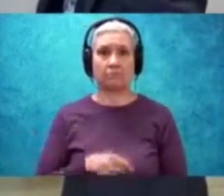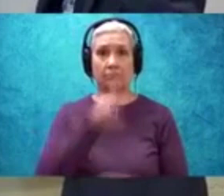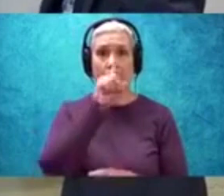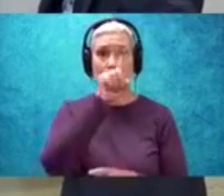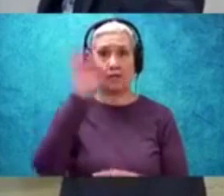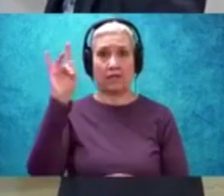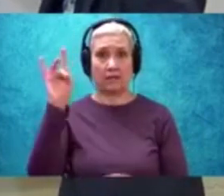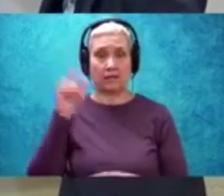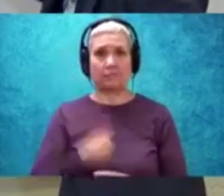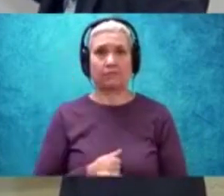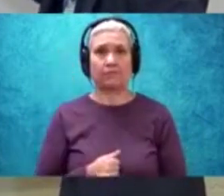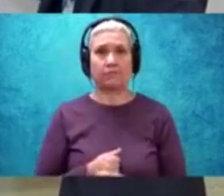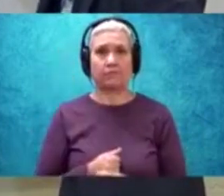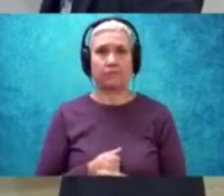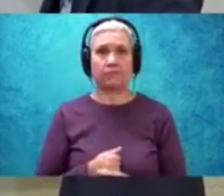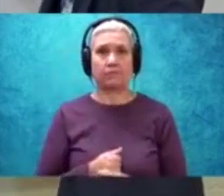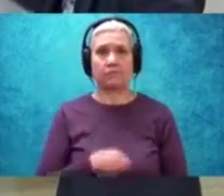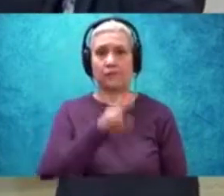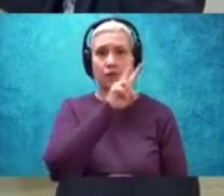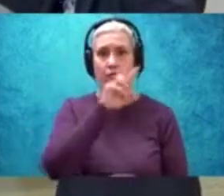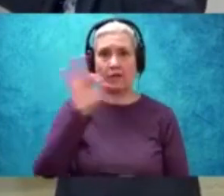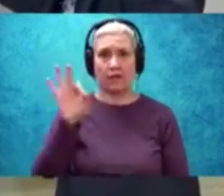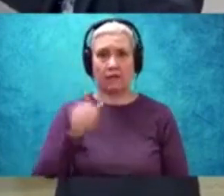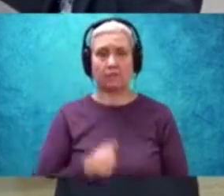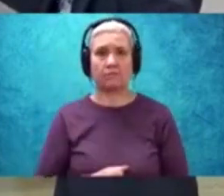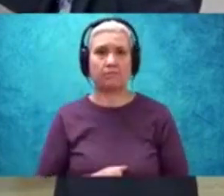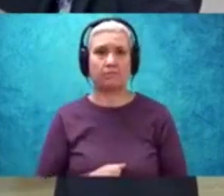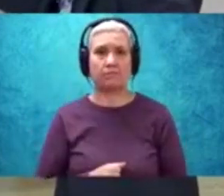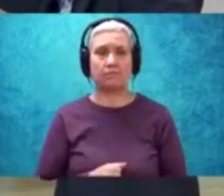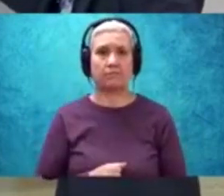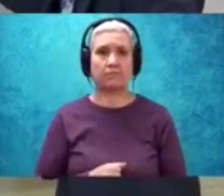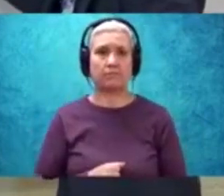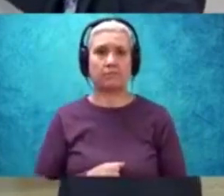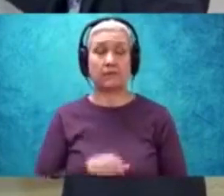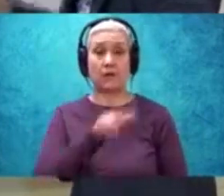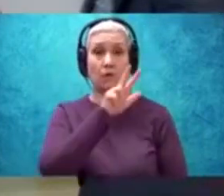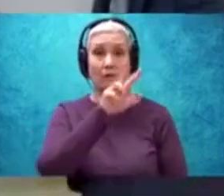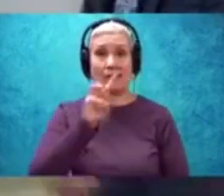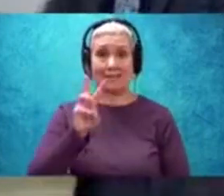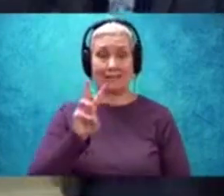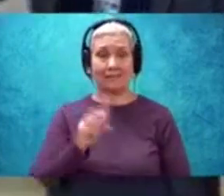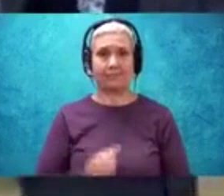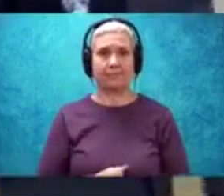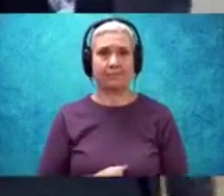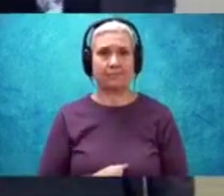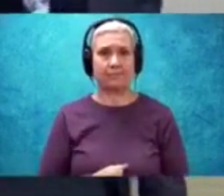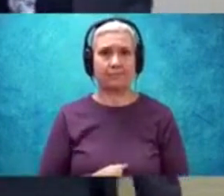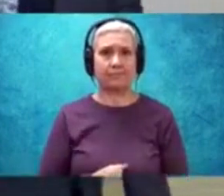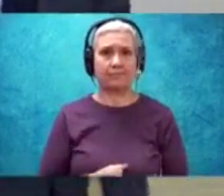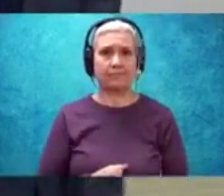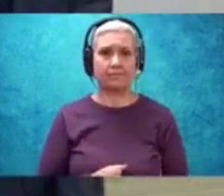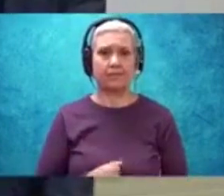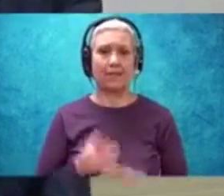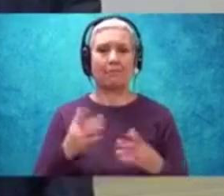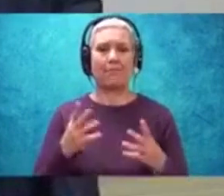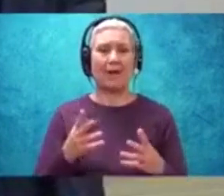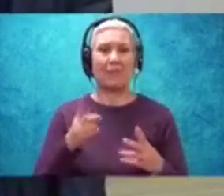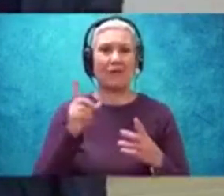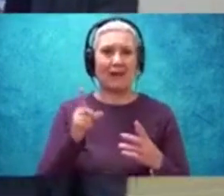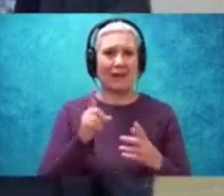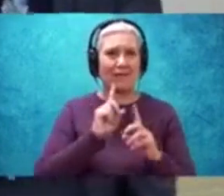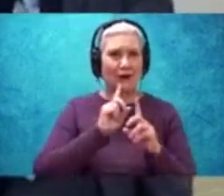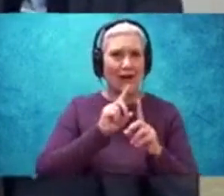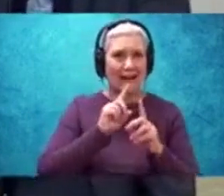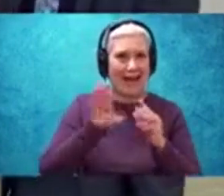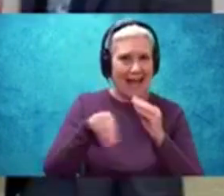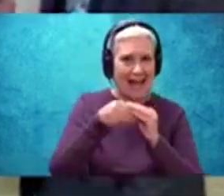1 and 18, 2 and 9, 3 and 6. But notice that we're looking for a sum